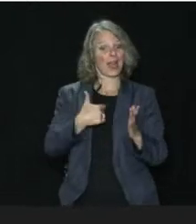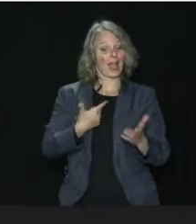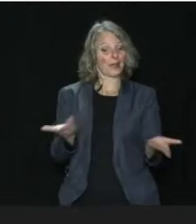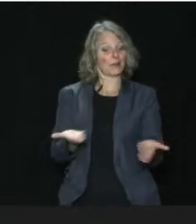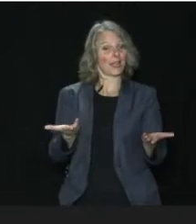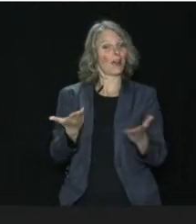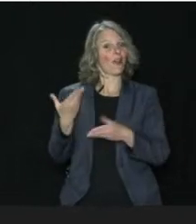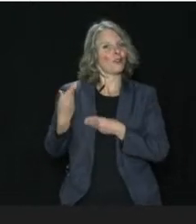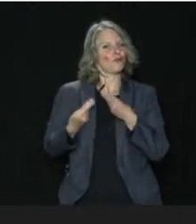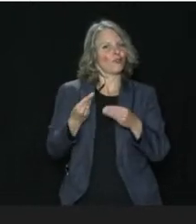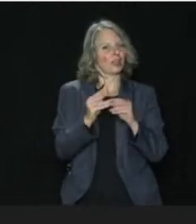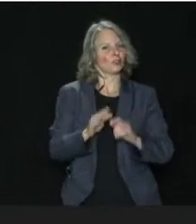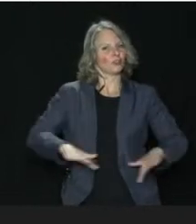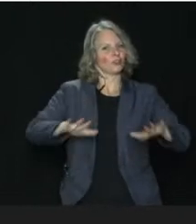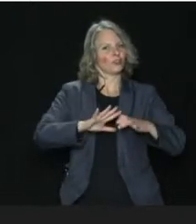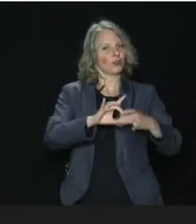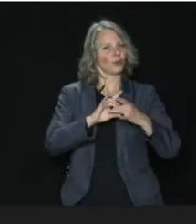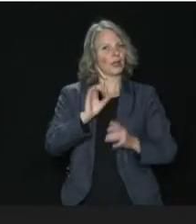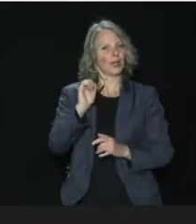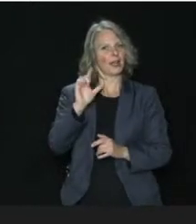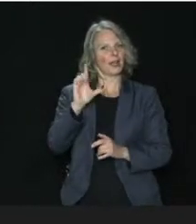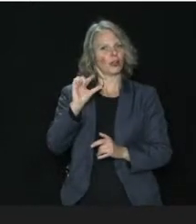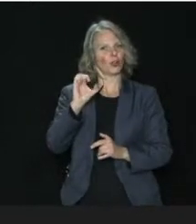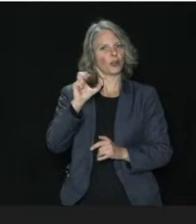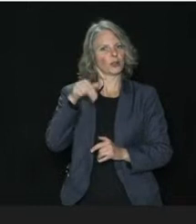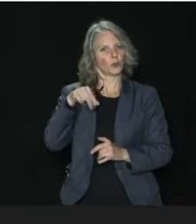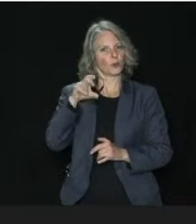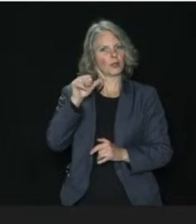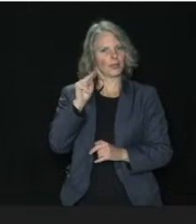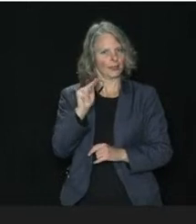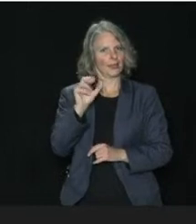the traditional territory of the Algonquin Anishinaabeg people.